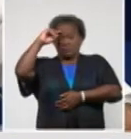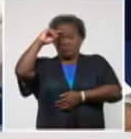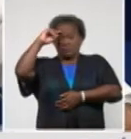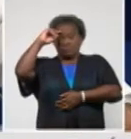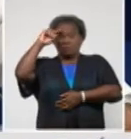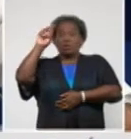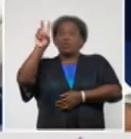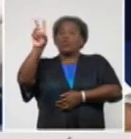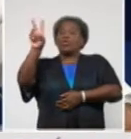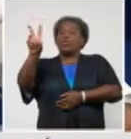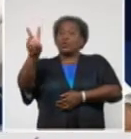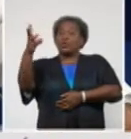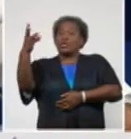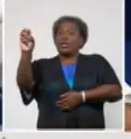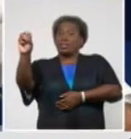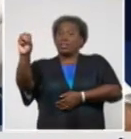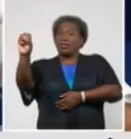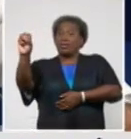206 from Villa Clara,